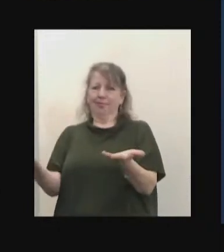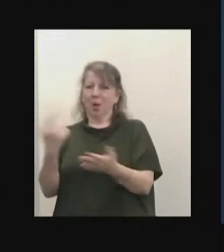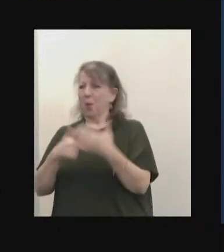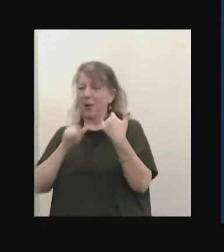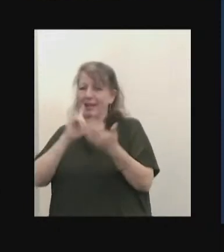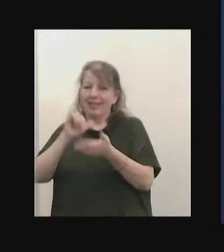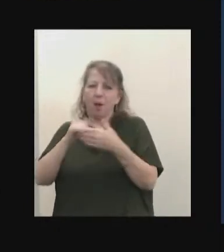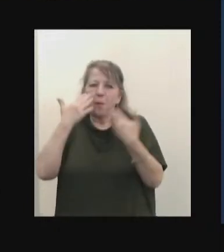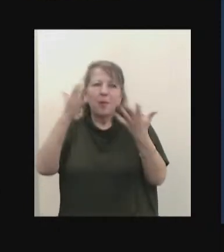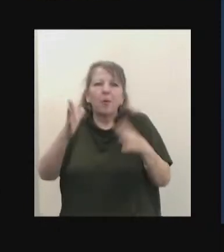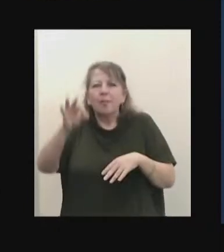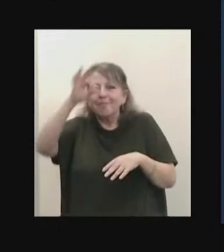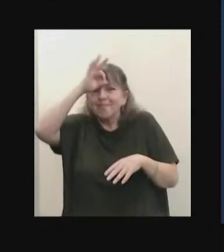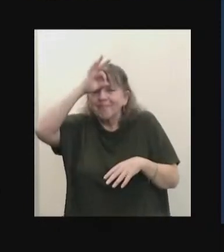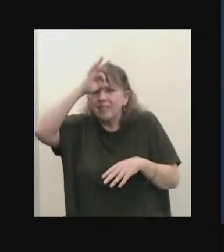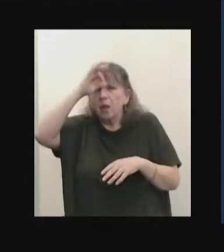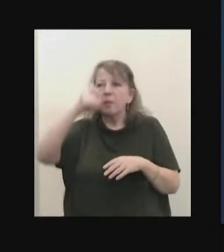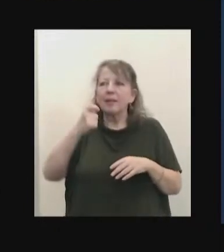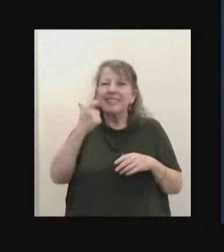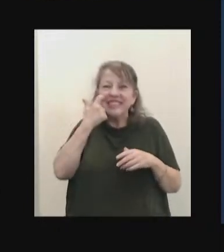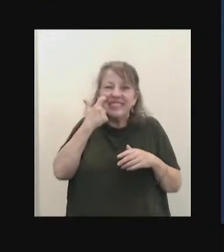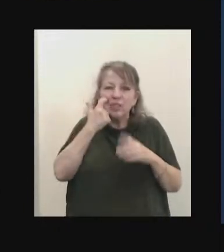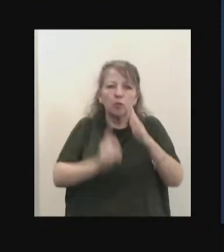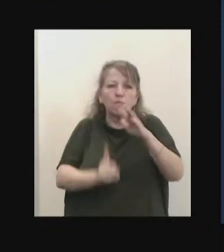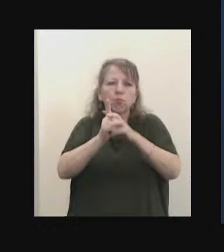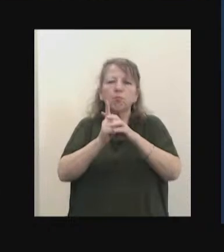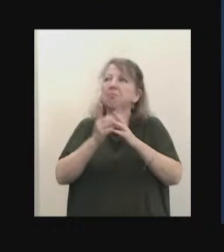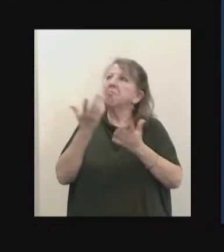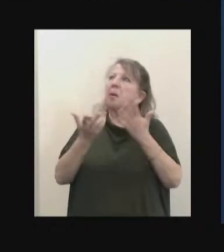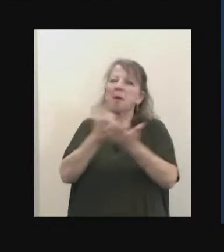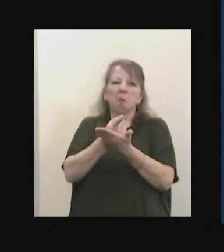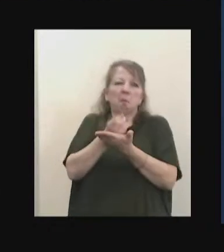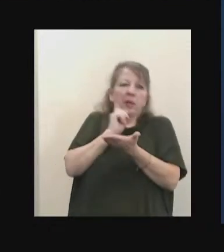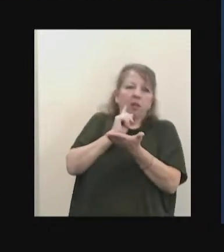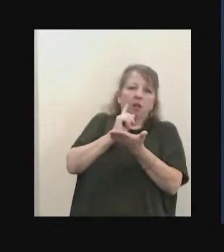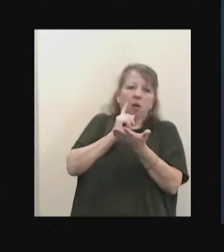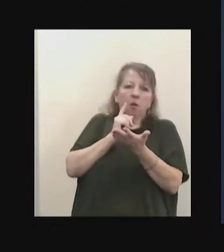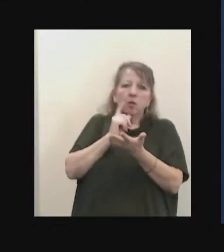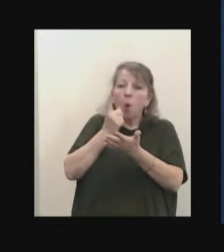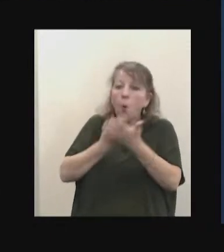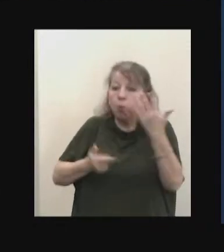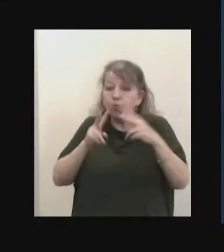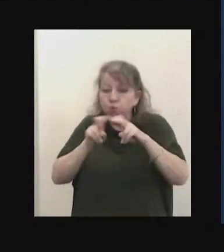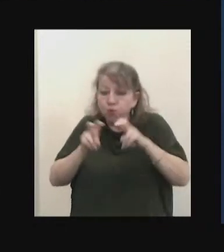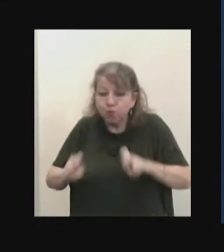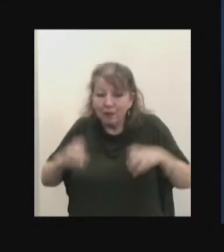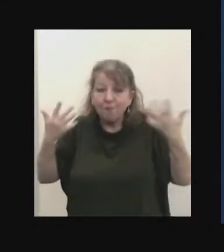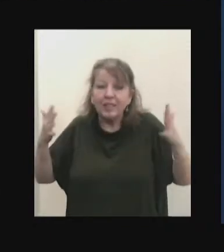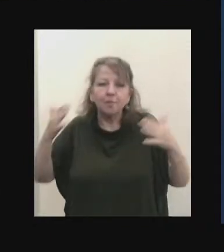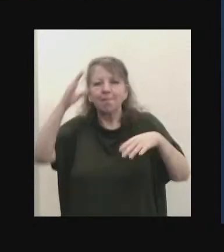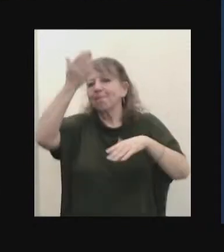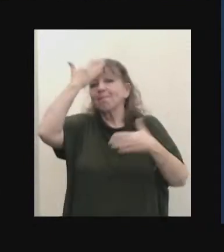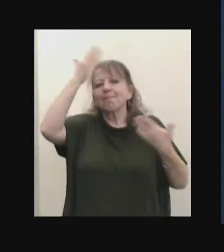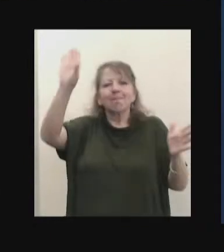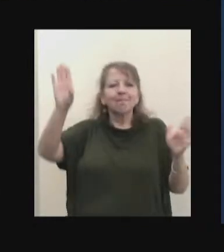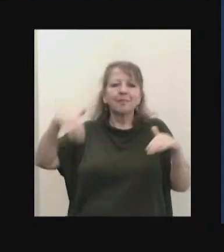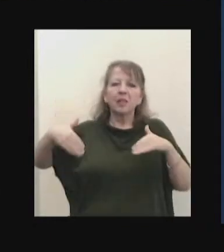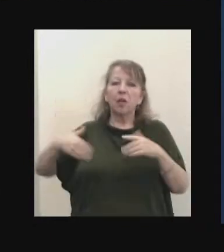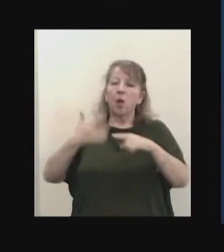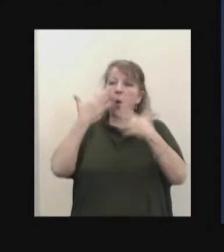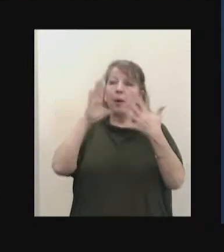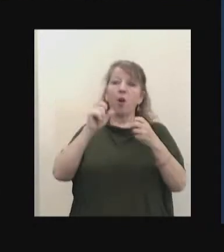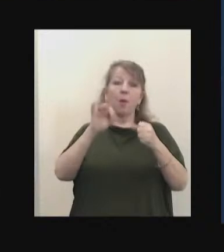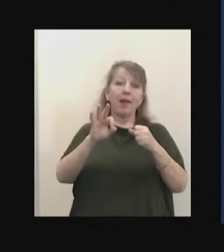been around for about a week. We don't really know much about it. So we don't know if it's more transmissible or